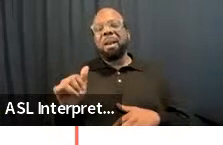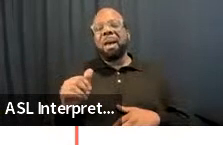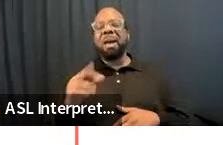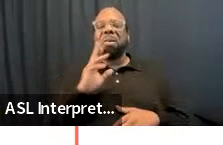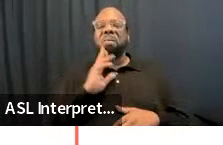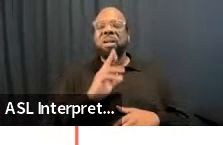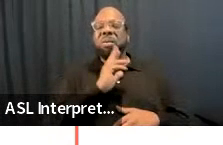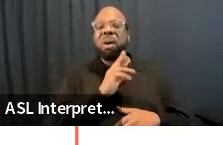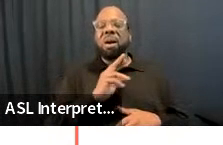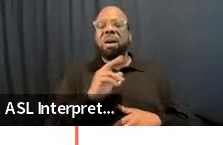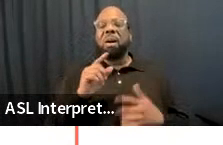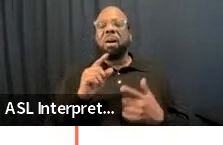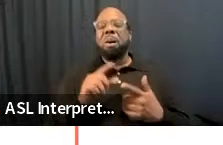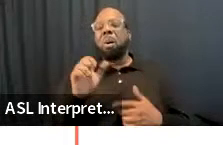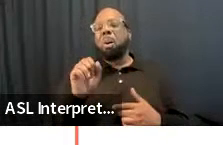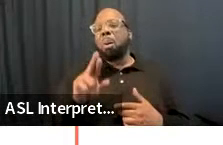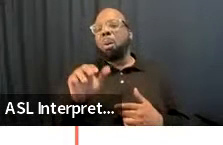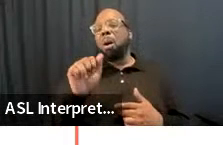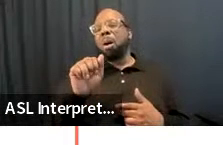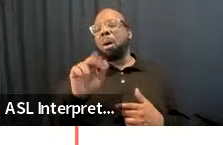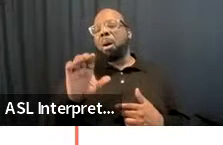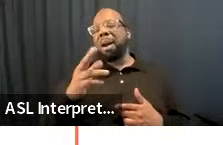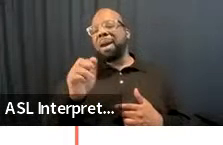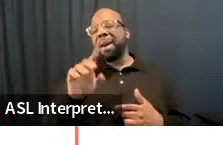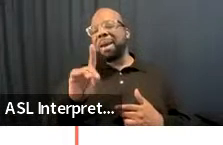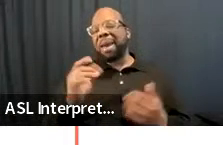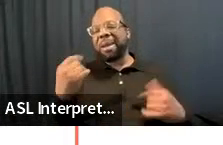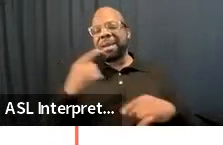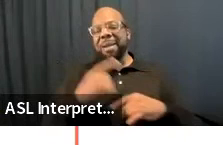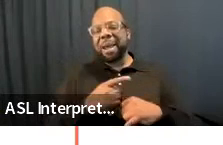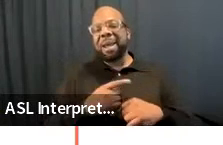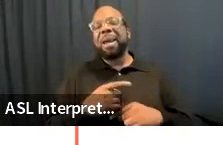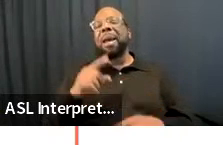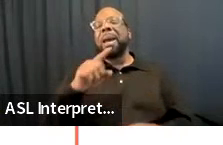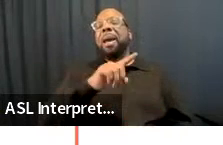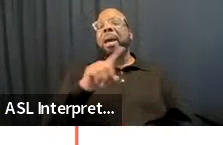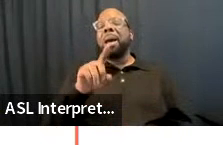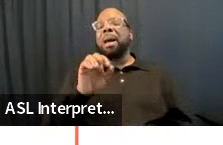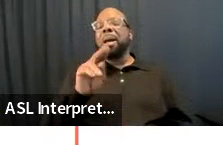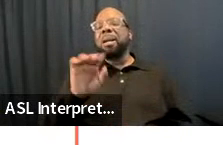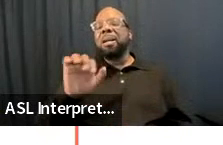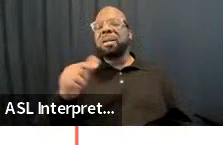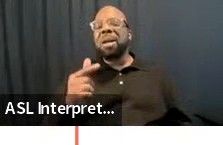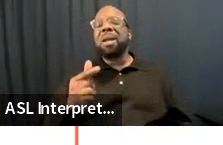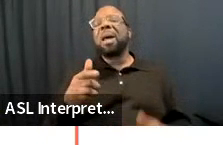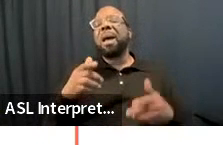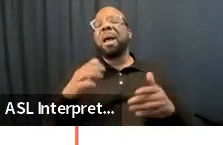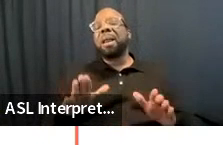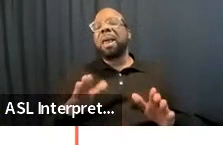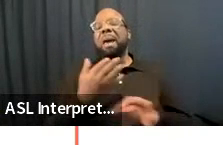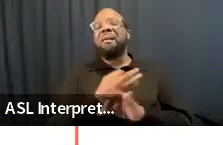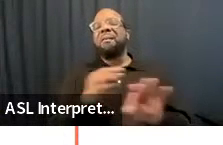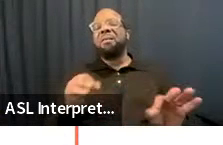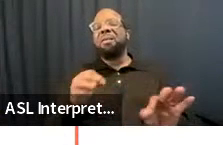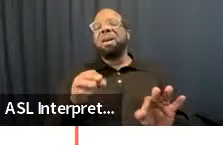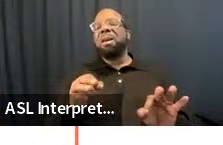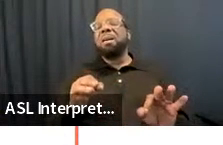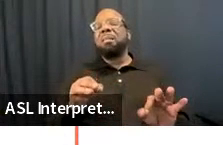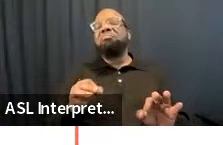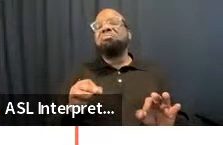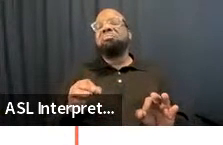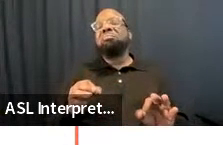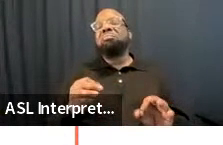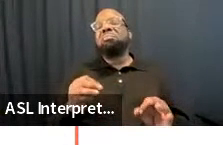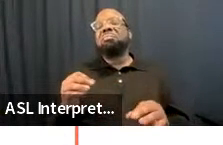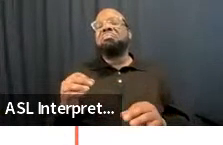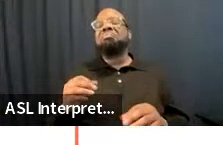be today. Zoning already allows many freestanding forms of entertainment in this area